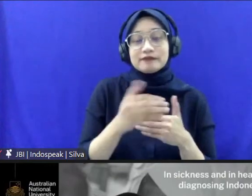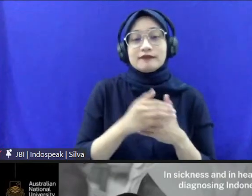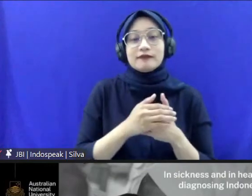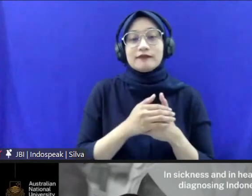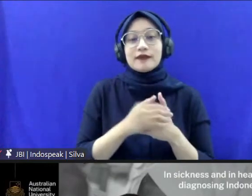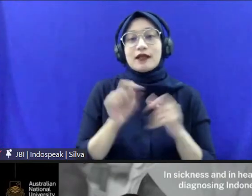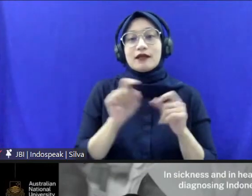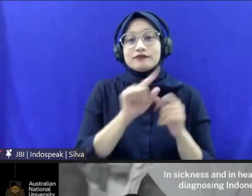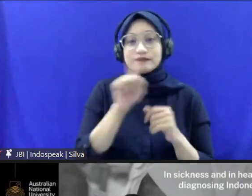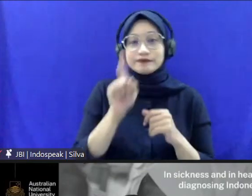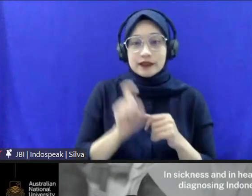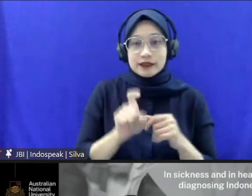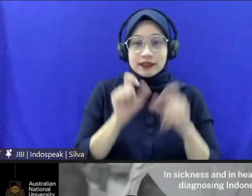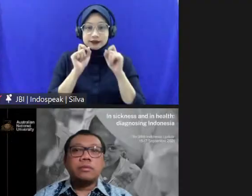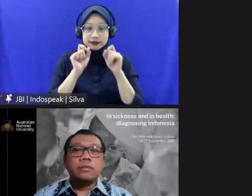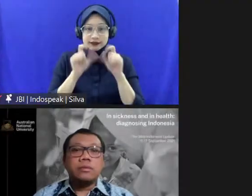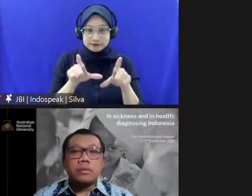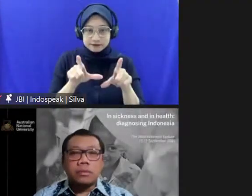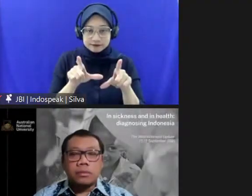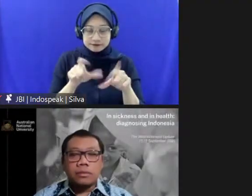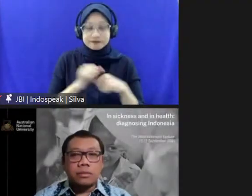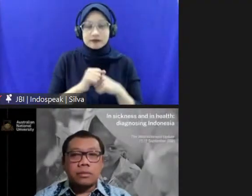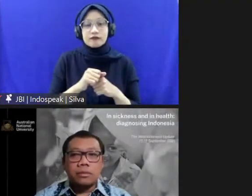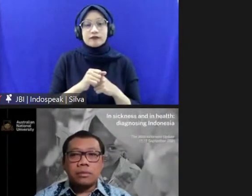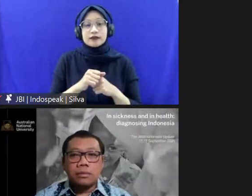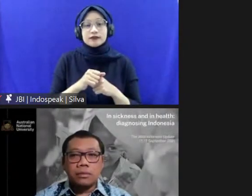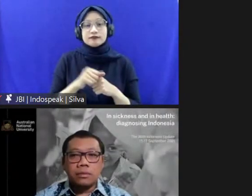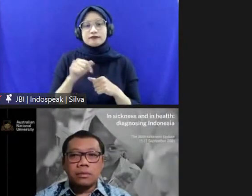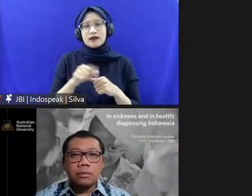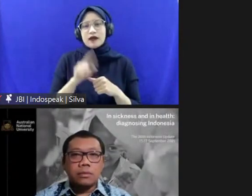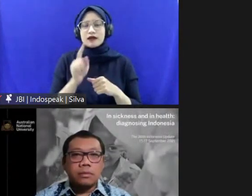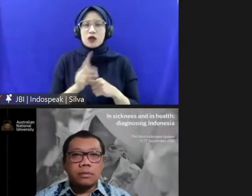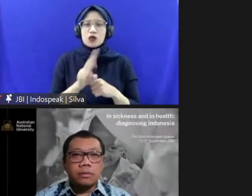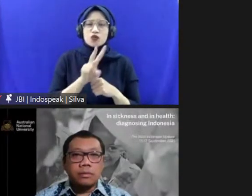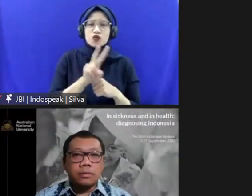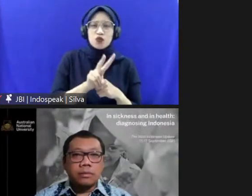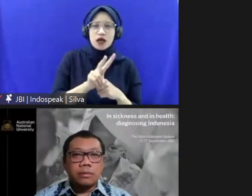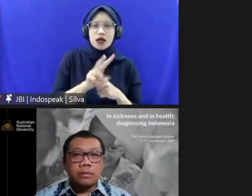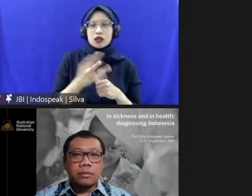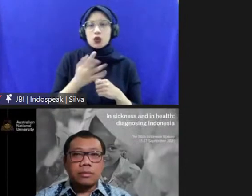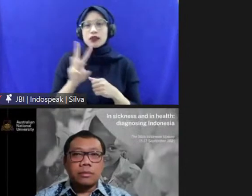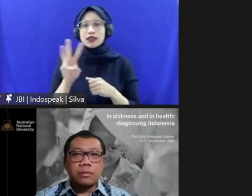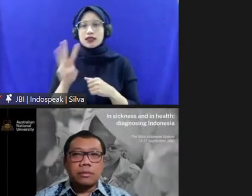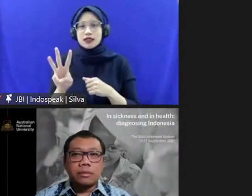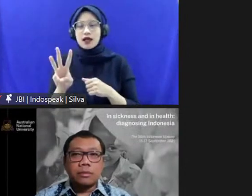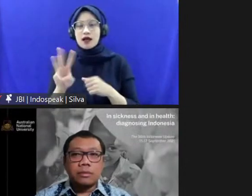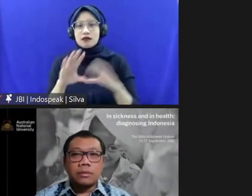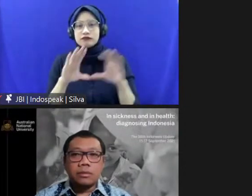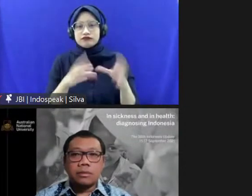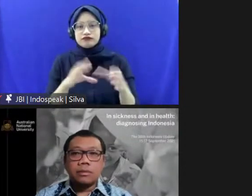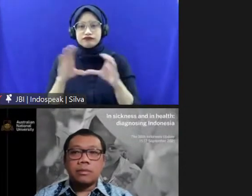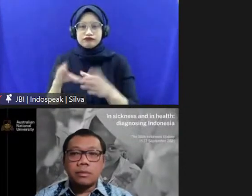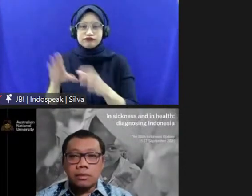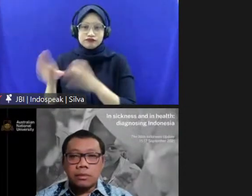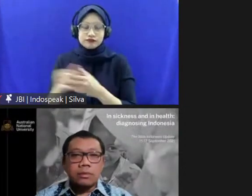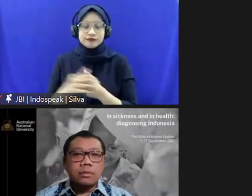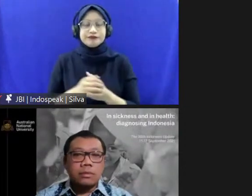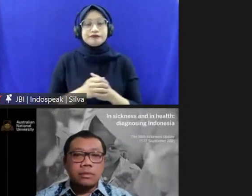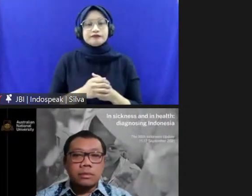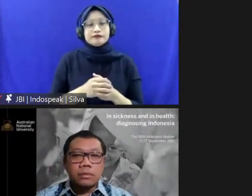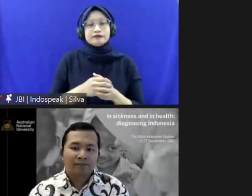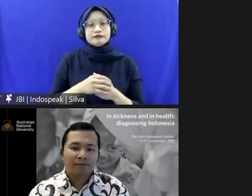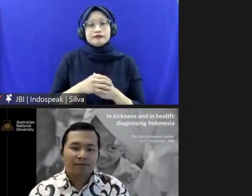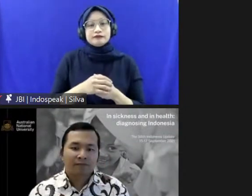question and answer. So we have maybe 2 or 3 rounds. For the first round, I cannot open